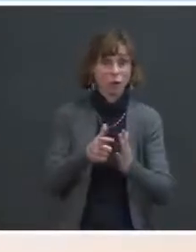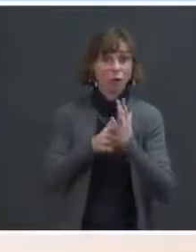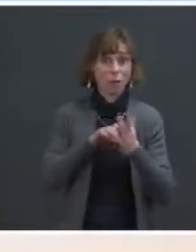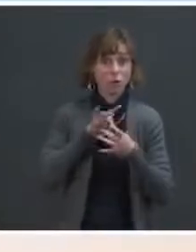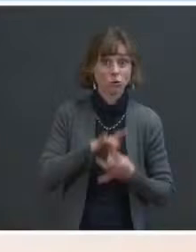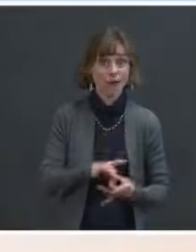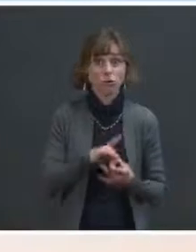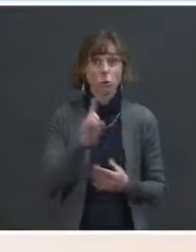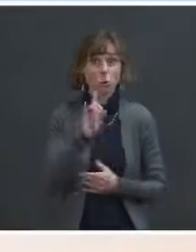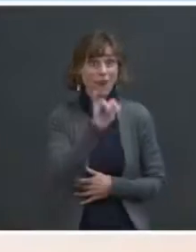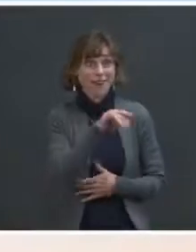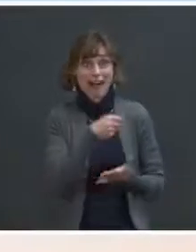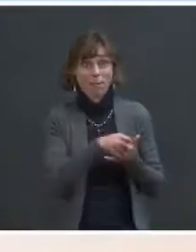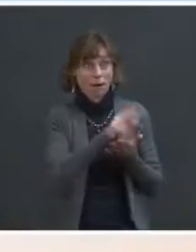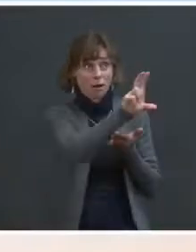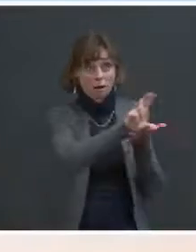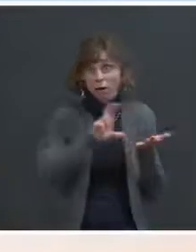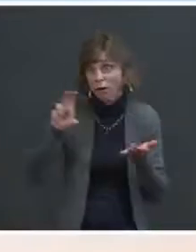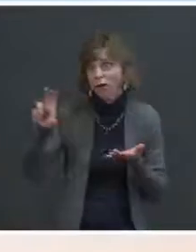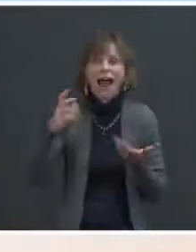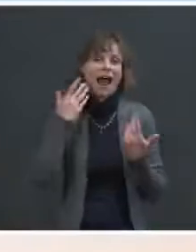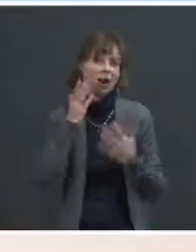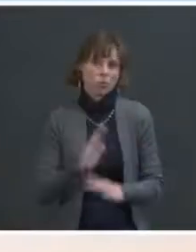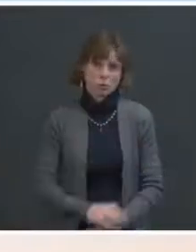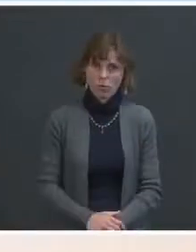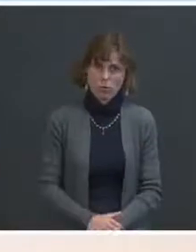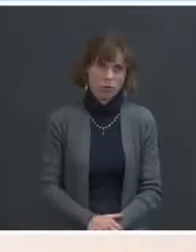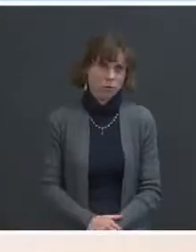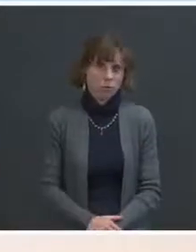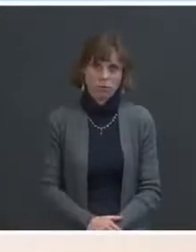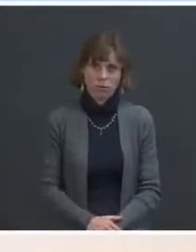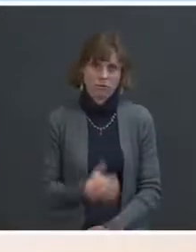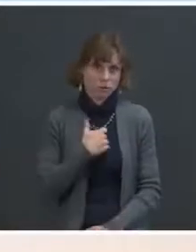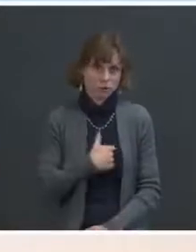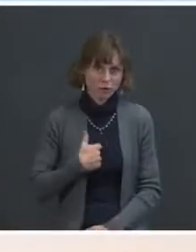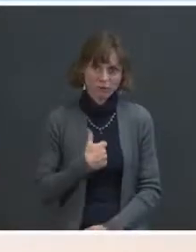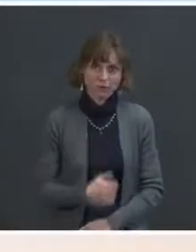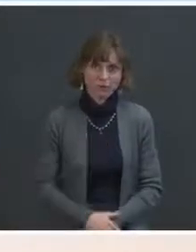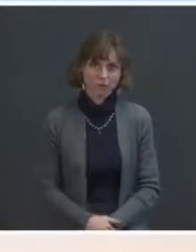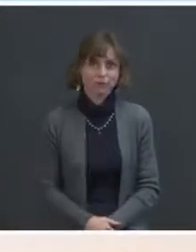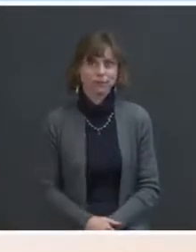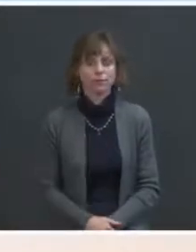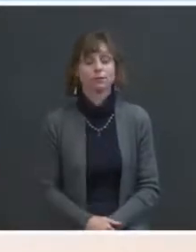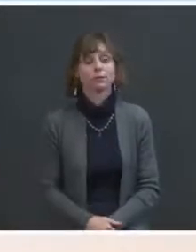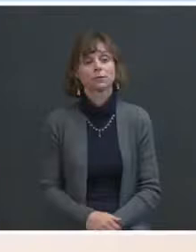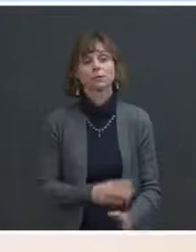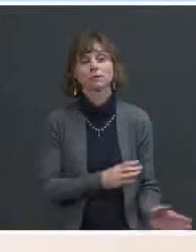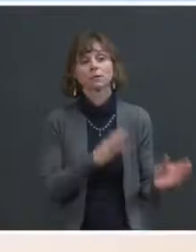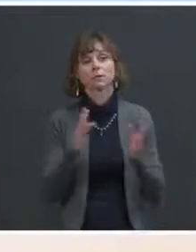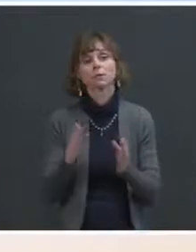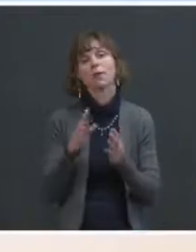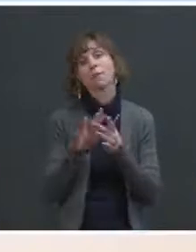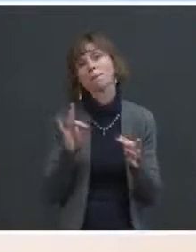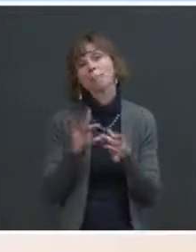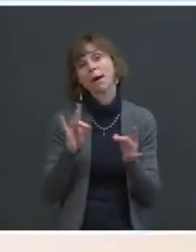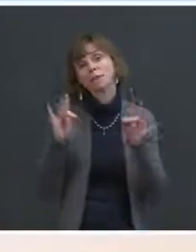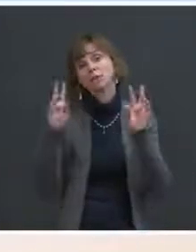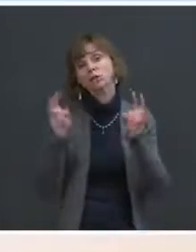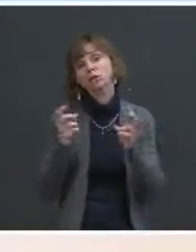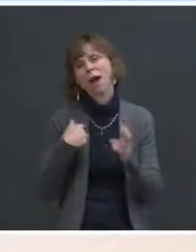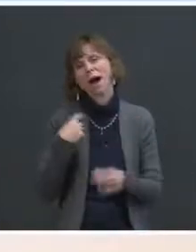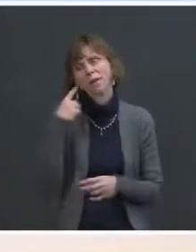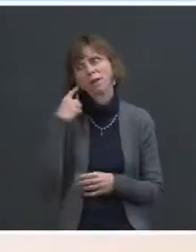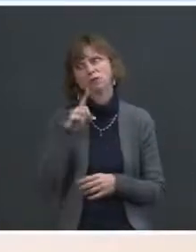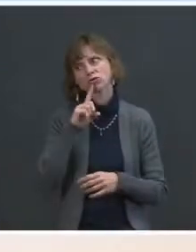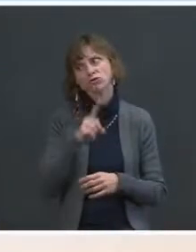I'm sorry. Let me talk about the message issue. I mean, I think it's